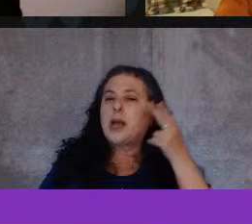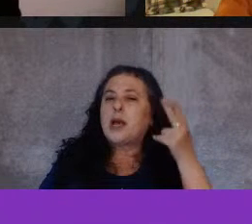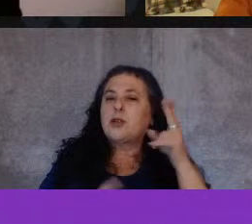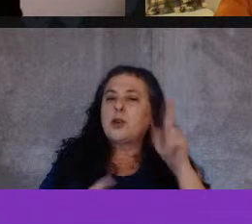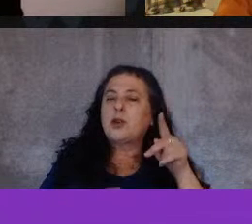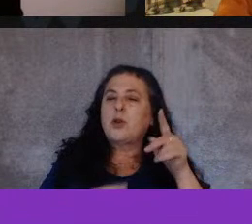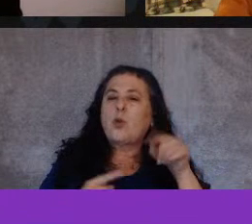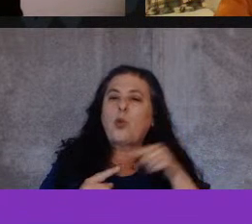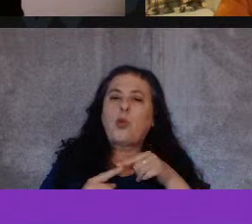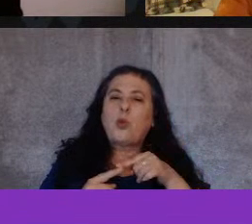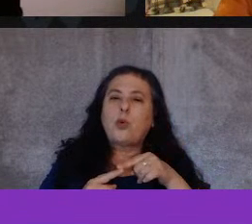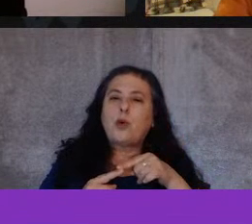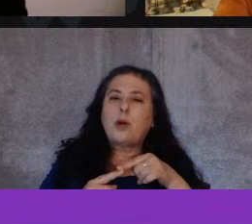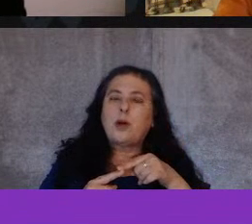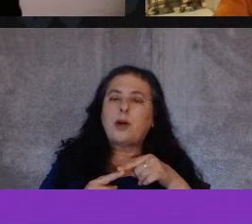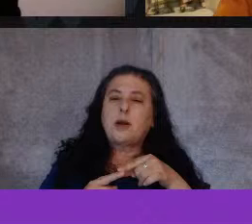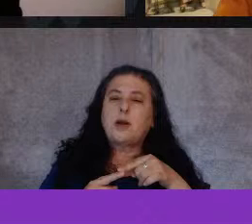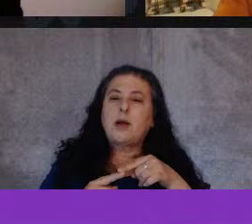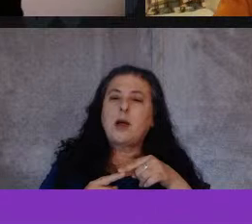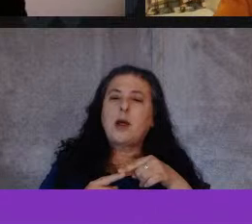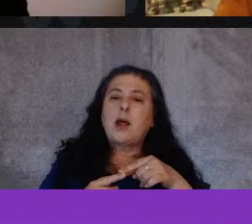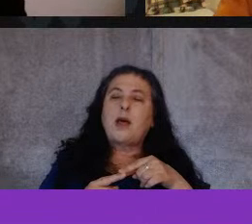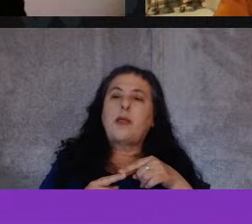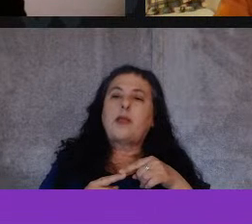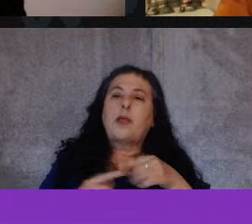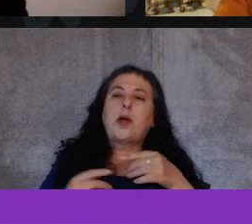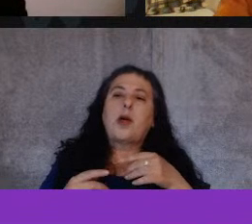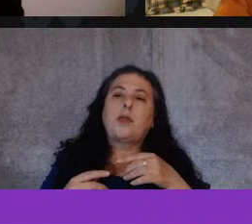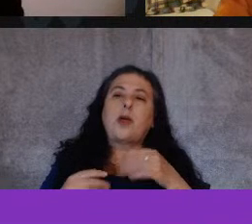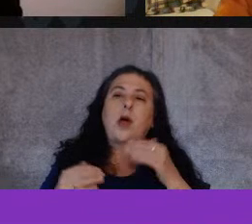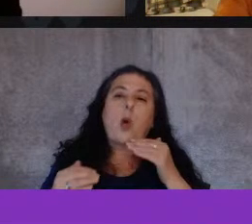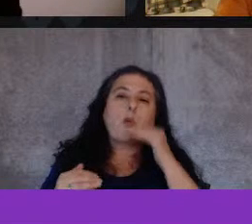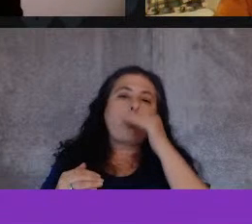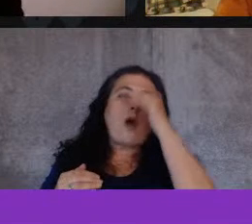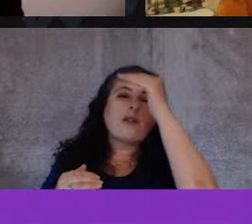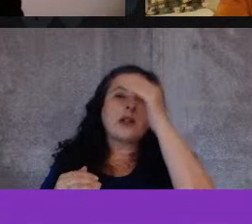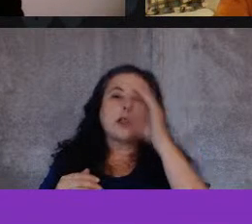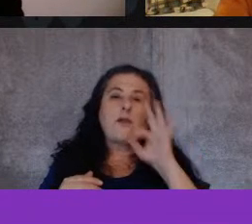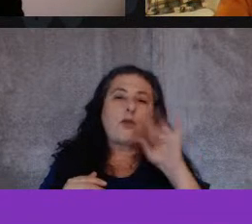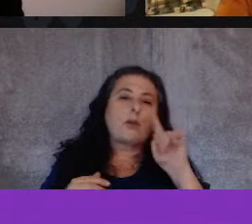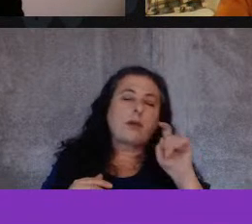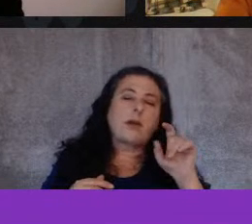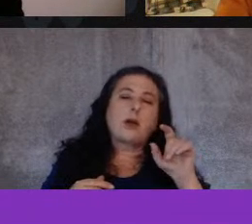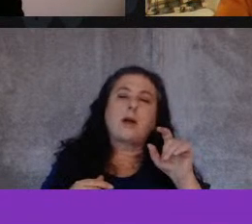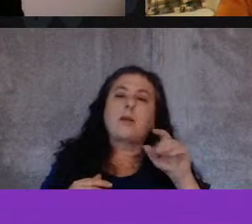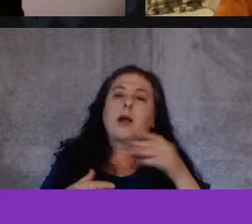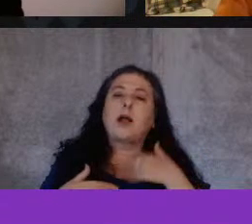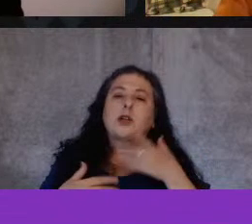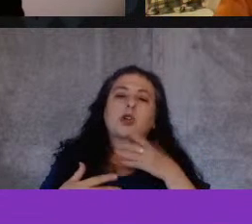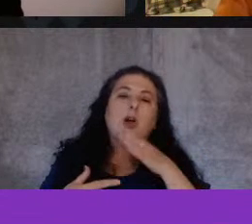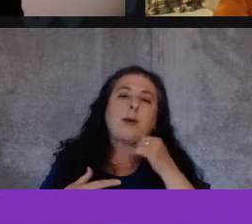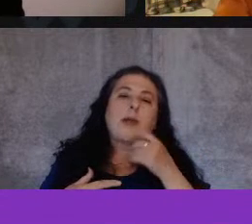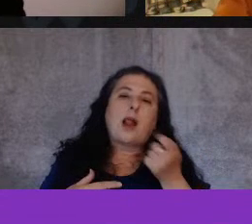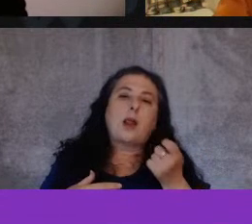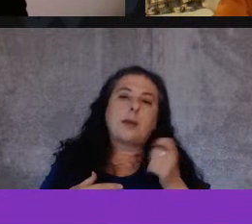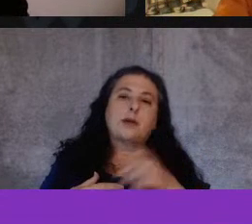wonder when the prevalence of formula came about. And I'm glad you talked about it a little bit here. So yeah.